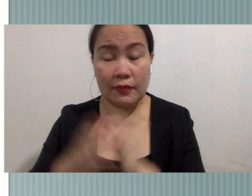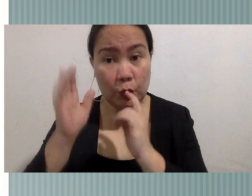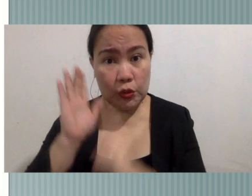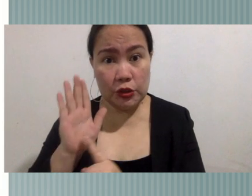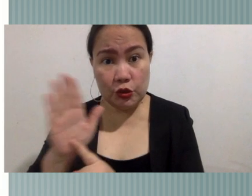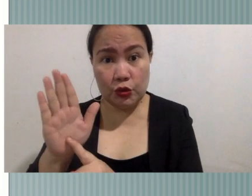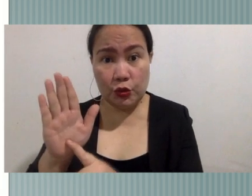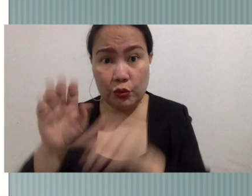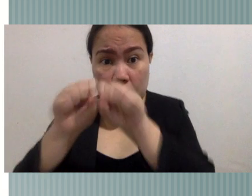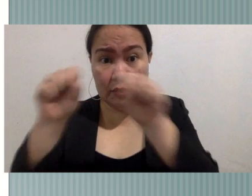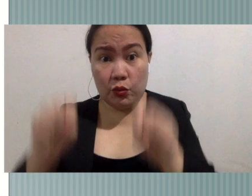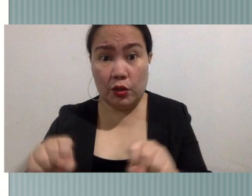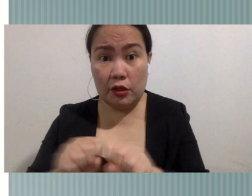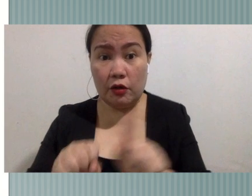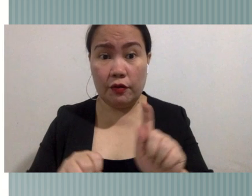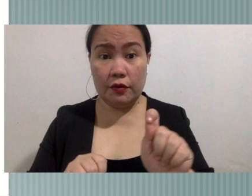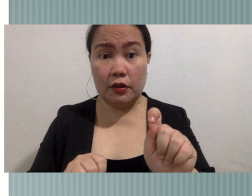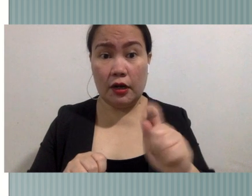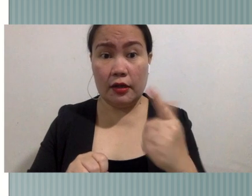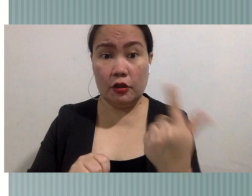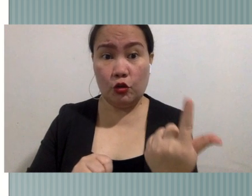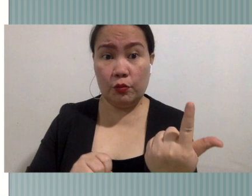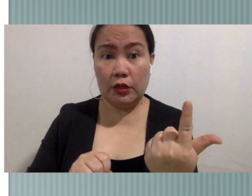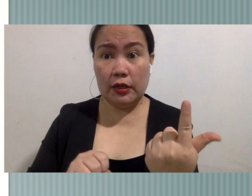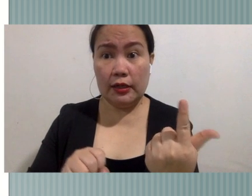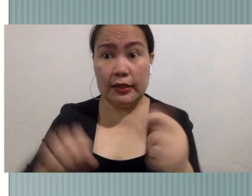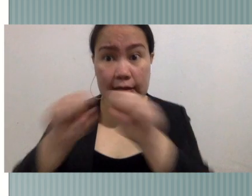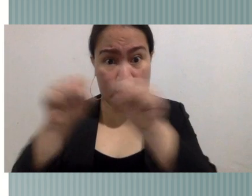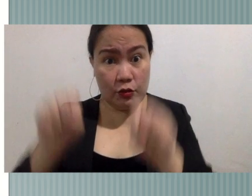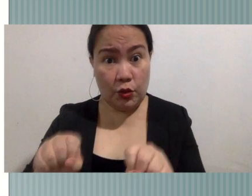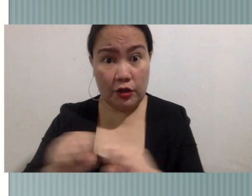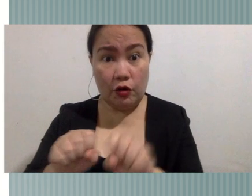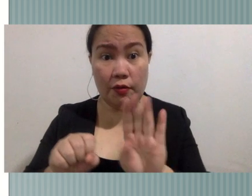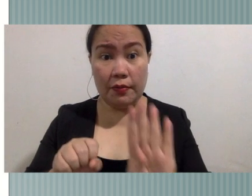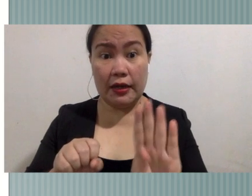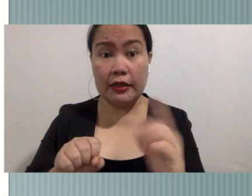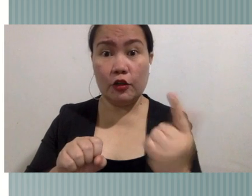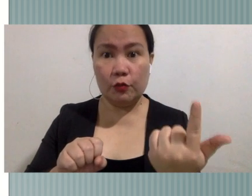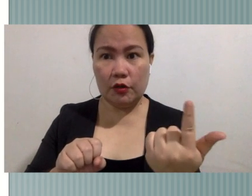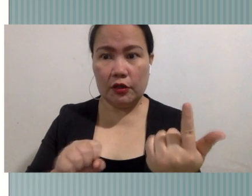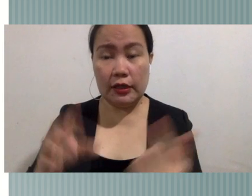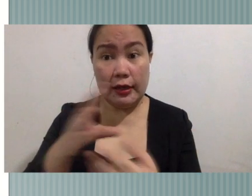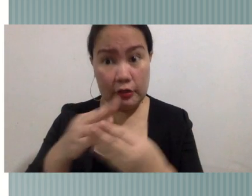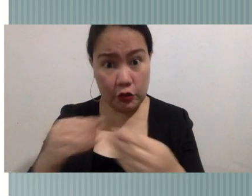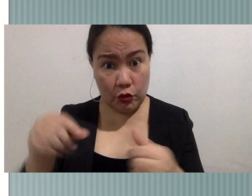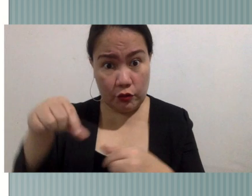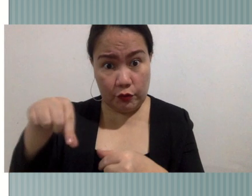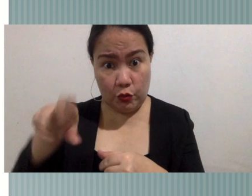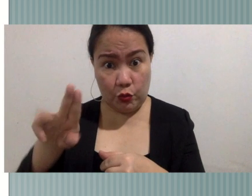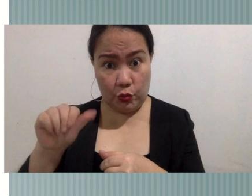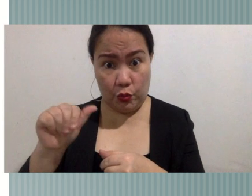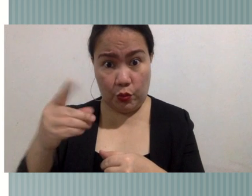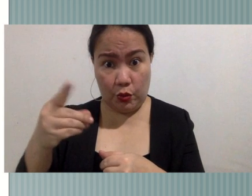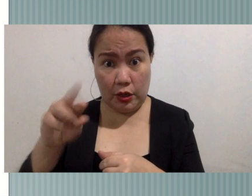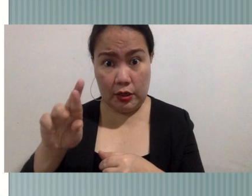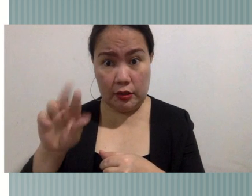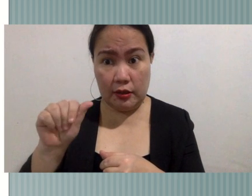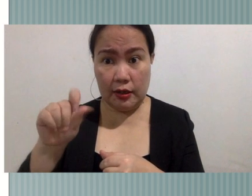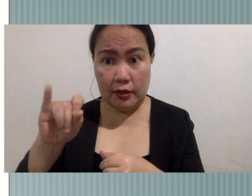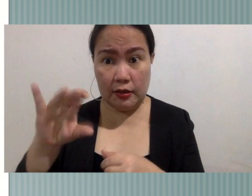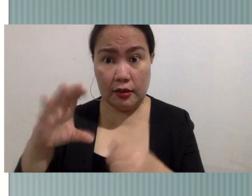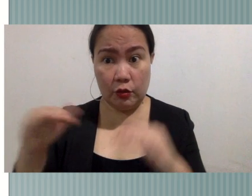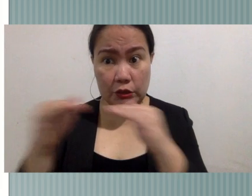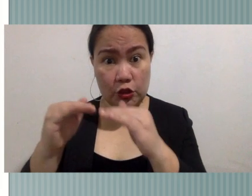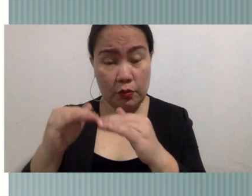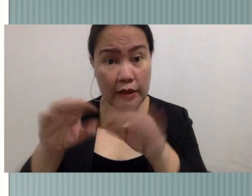we express square of trinomials as a square of binomials, and we solve quadratic equation by completing the